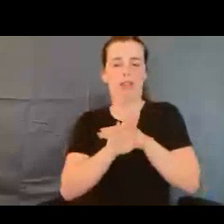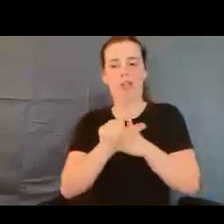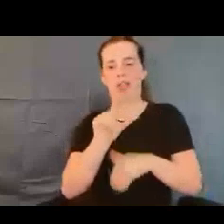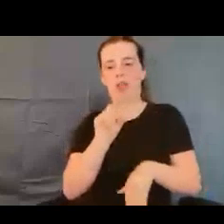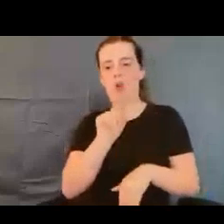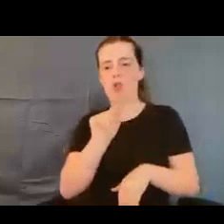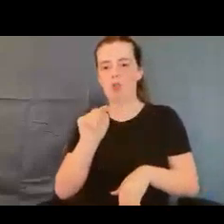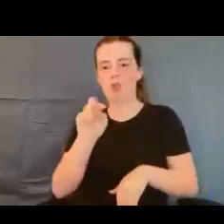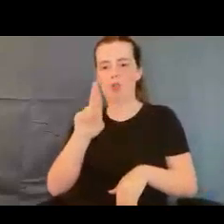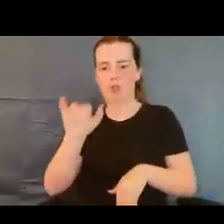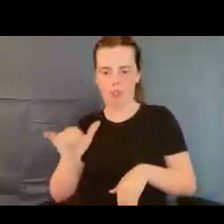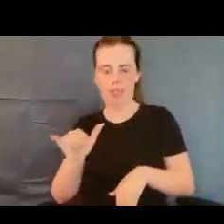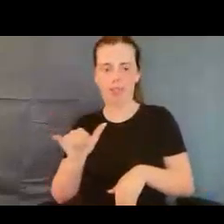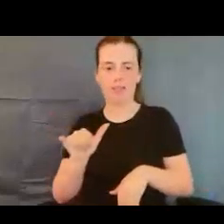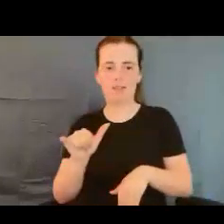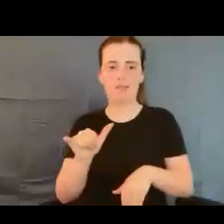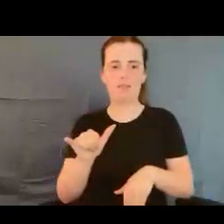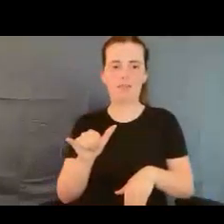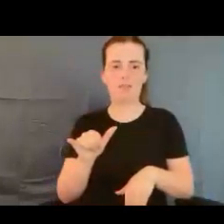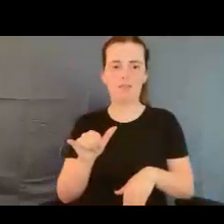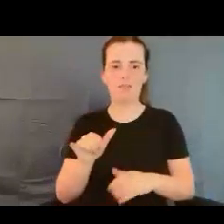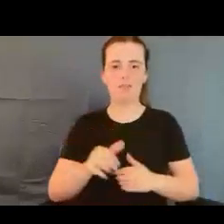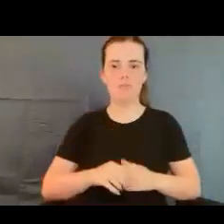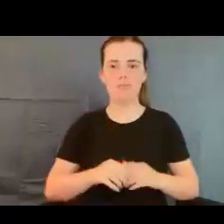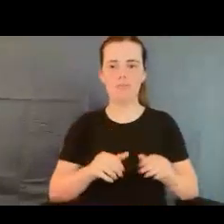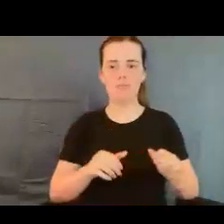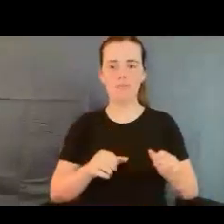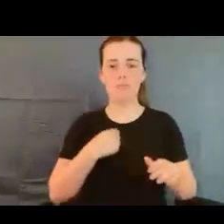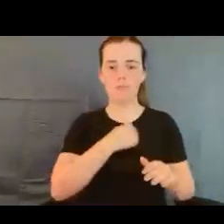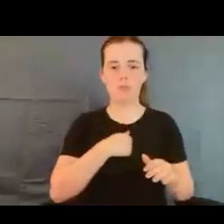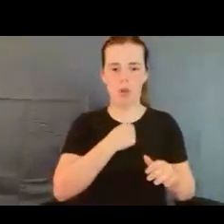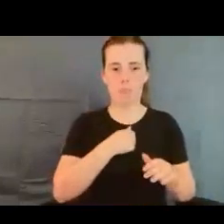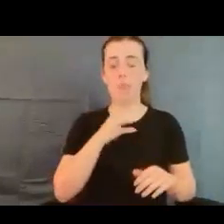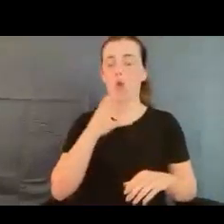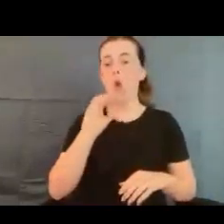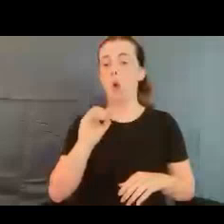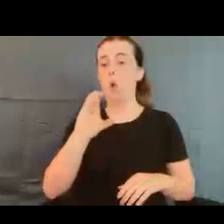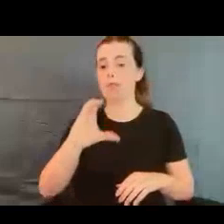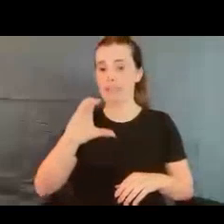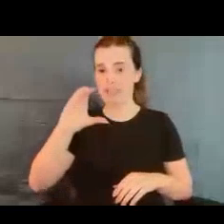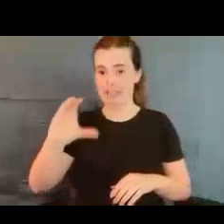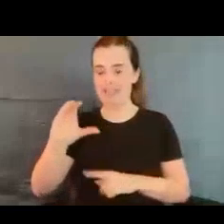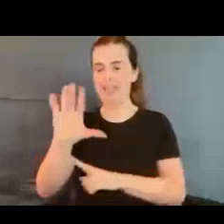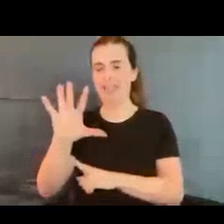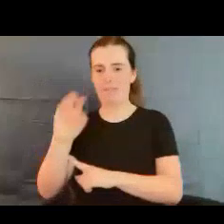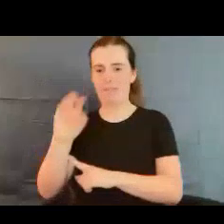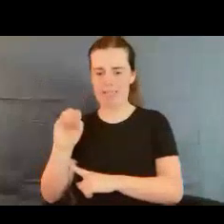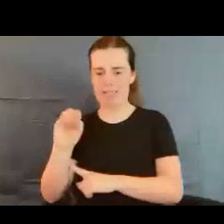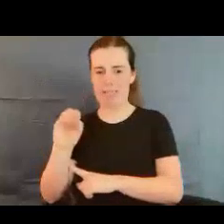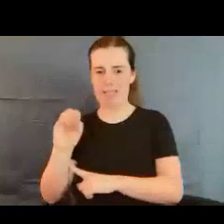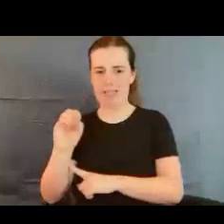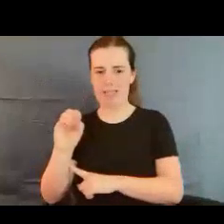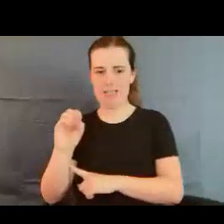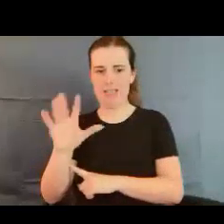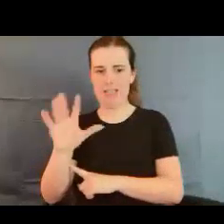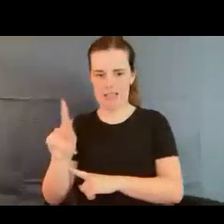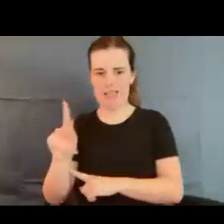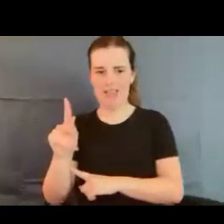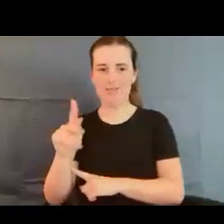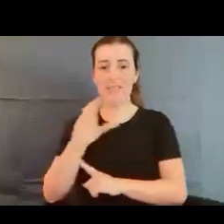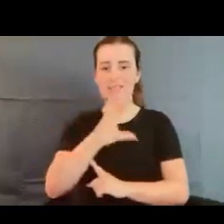running stones, you can apply it to this OCC is the 50k version, the CCC is the 100k version. You could apply it to the